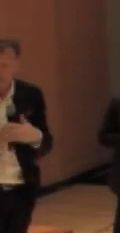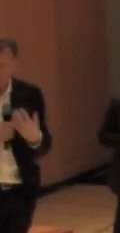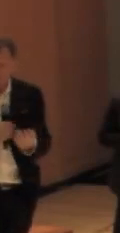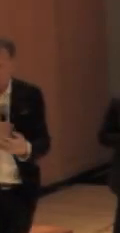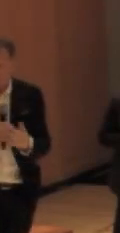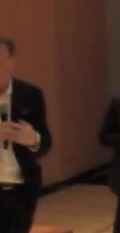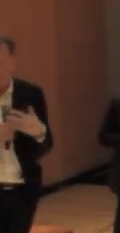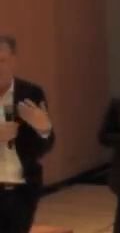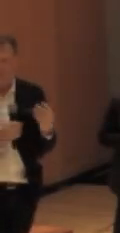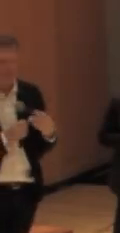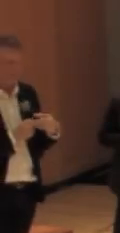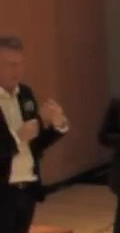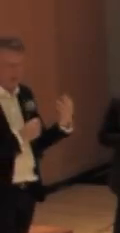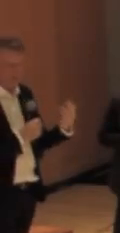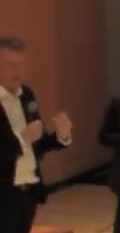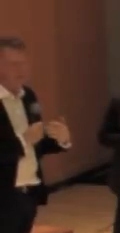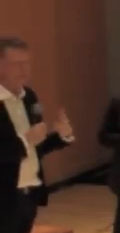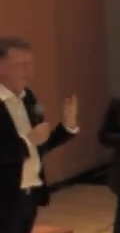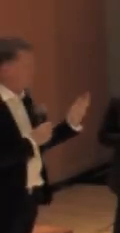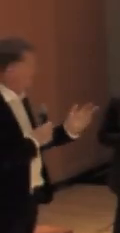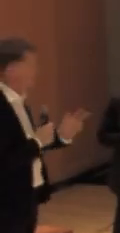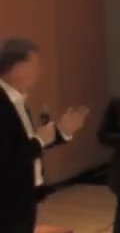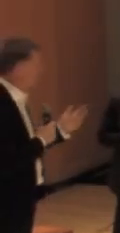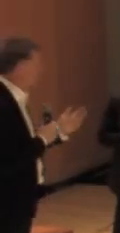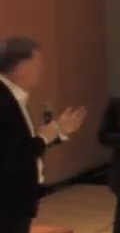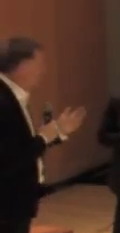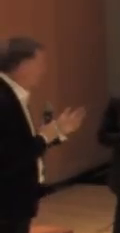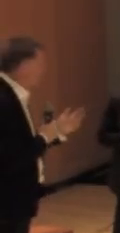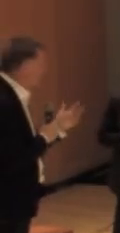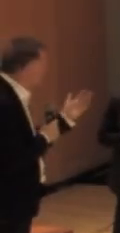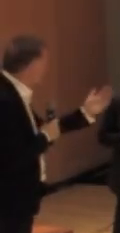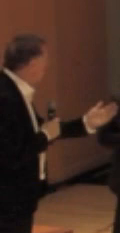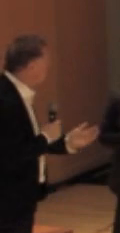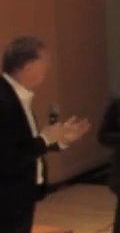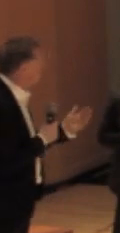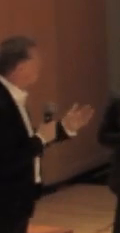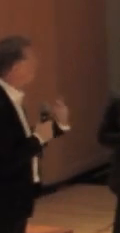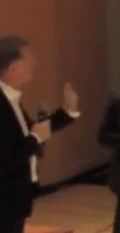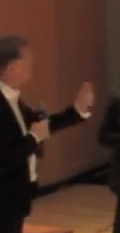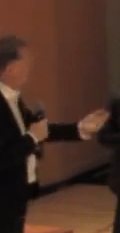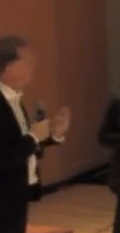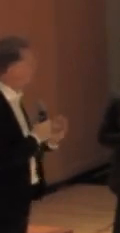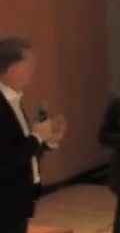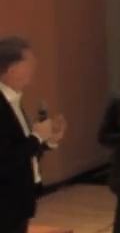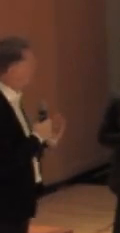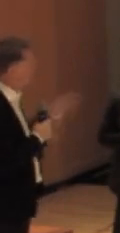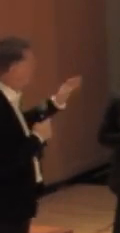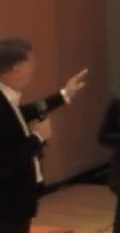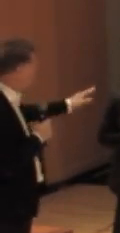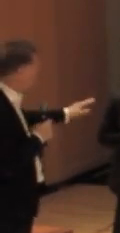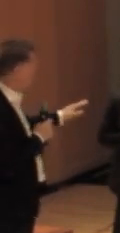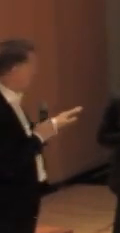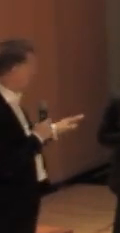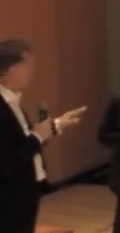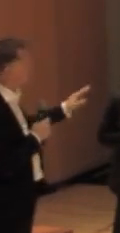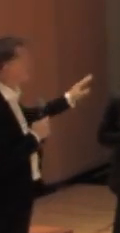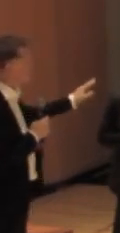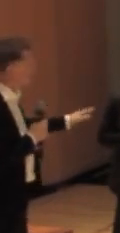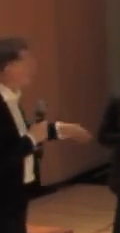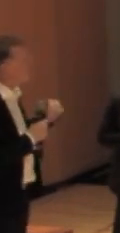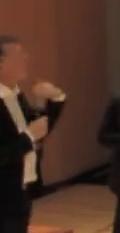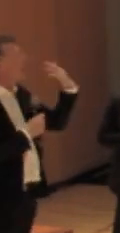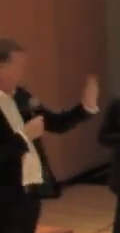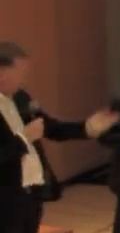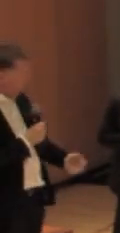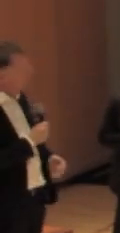Japan was a big demand for American films but there were not translations available so actors would be in front of the screen they were